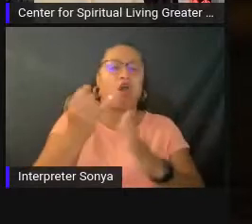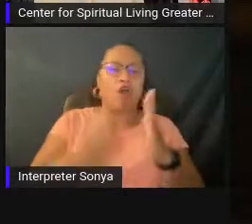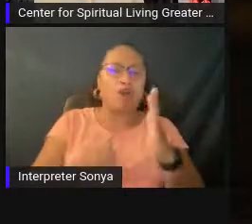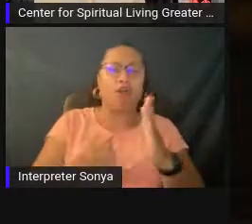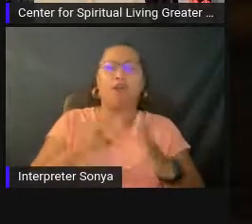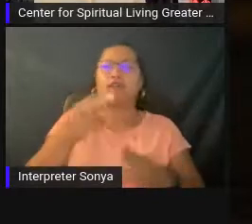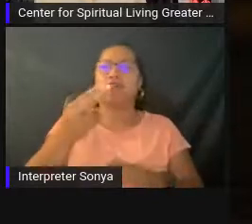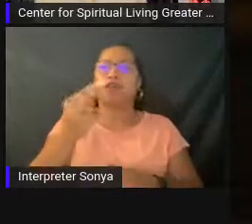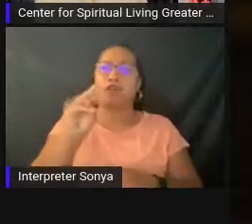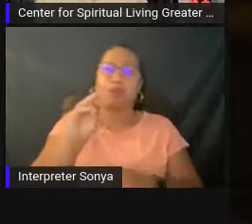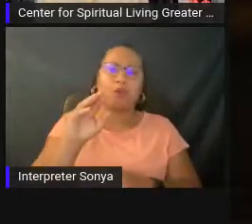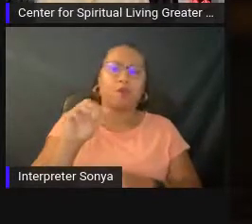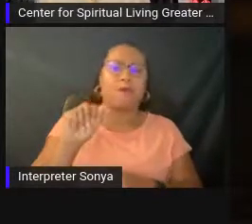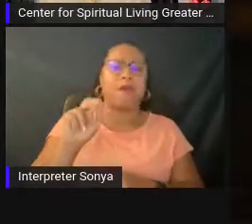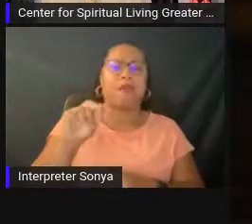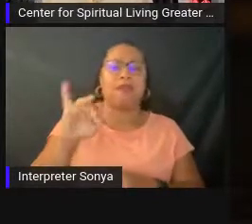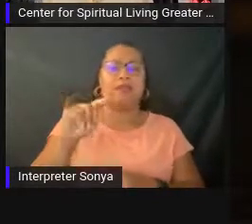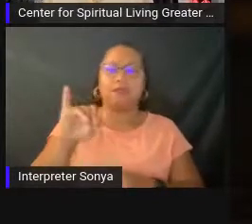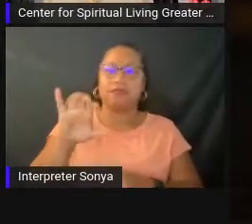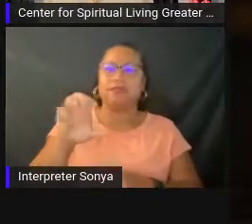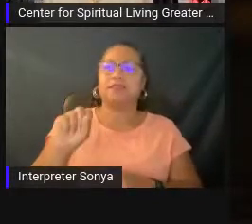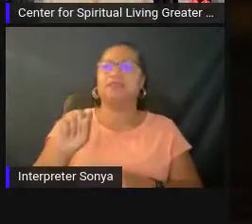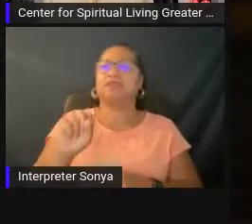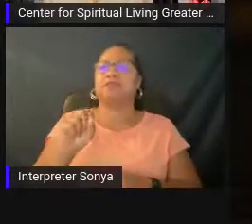several colleges for over 30 years.